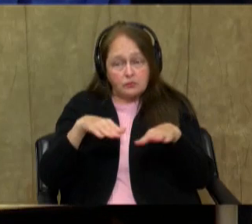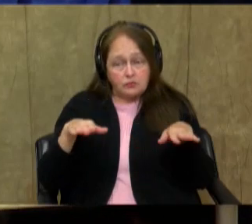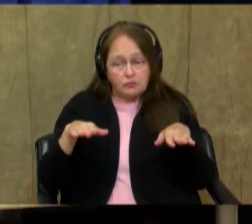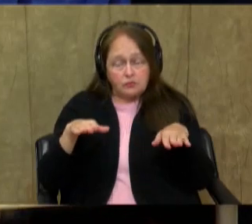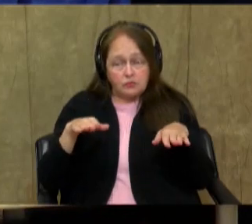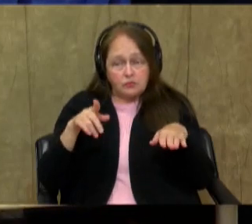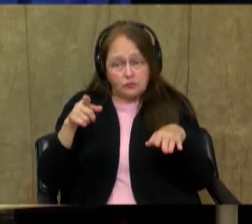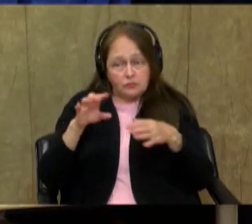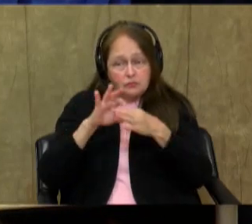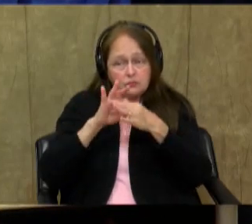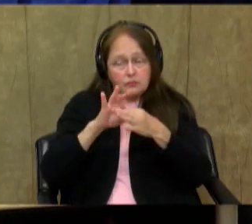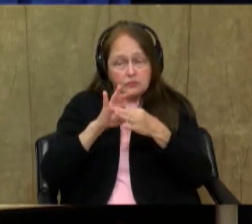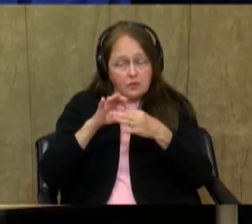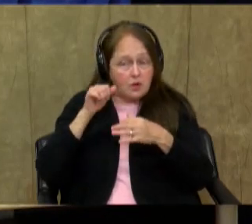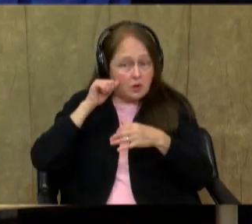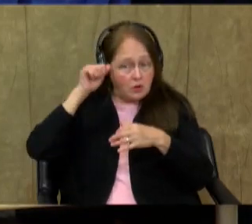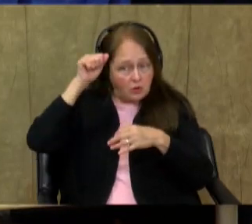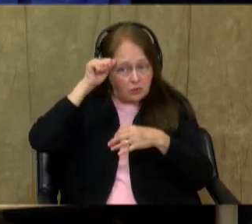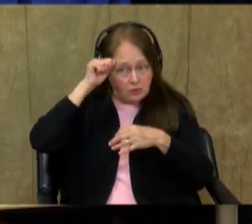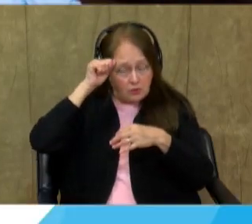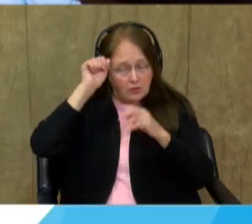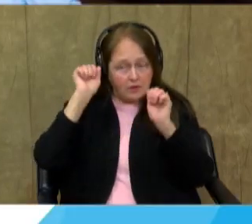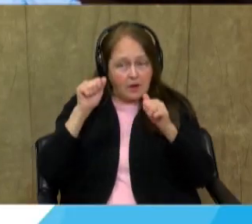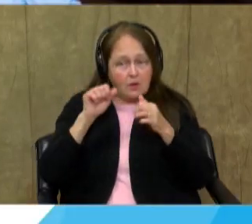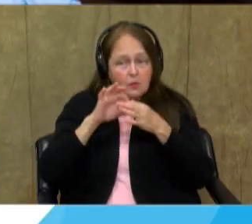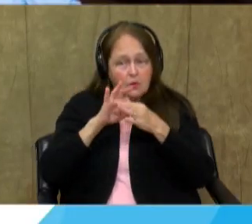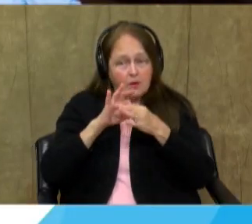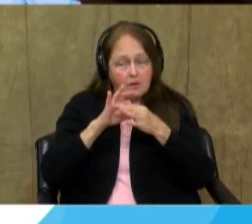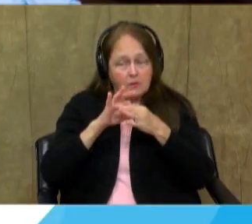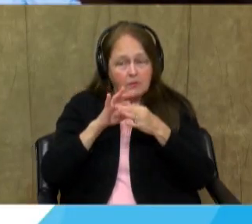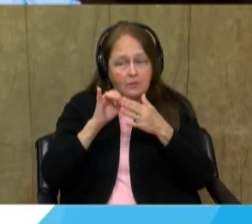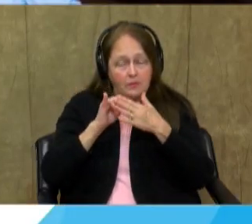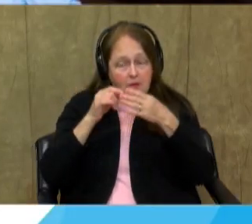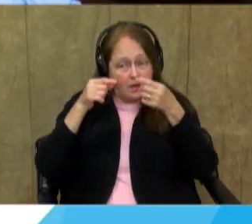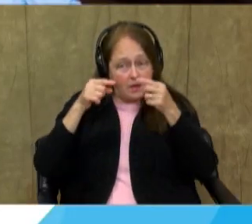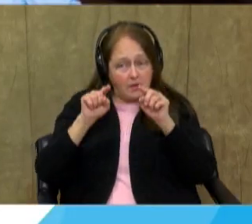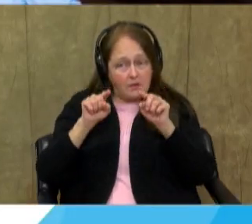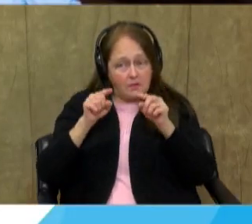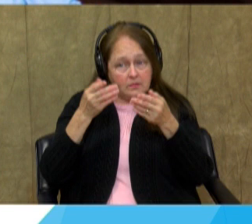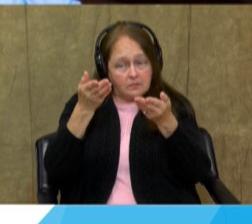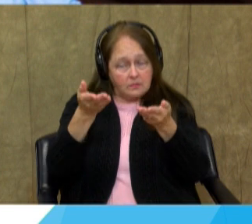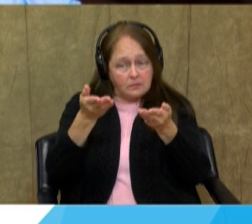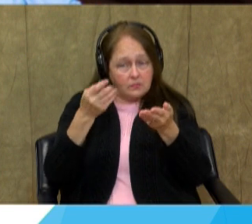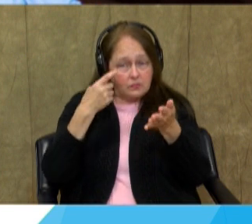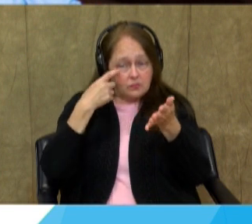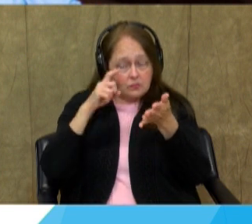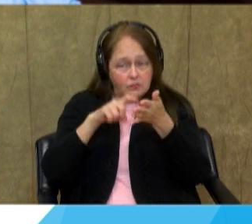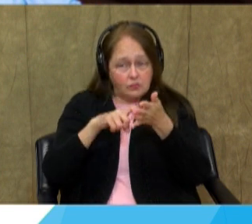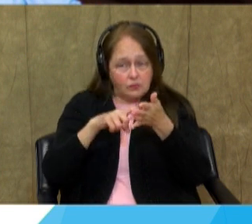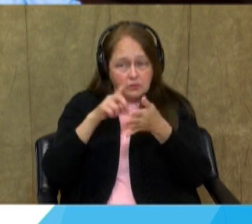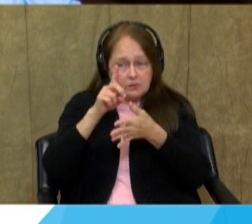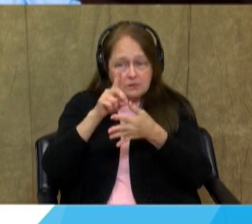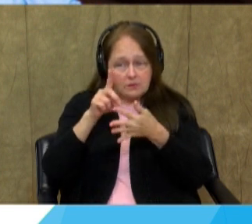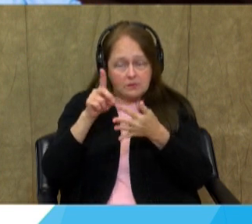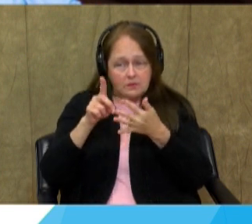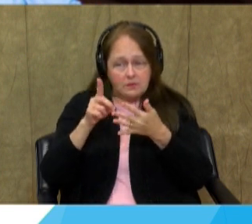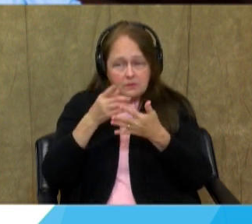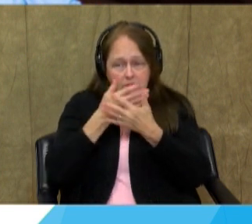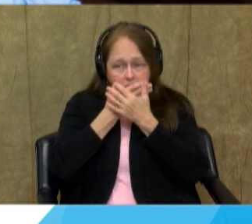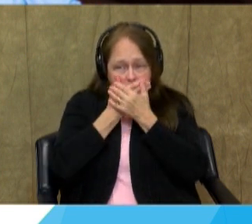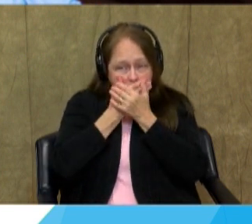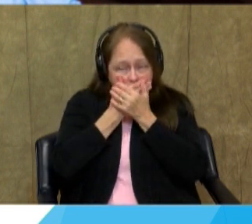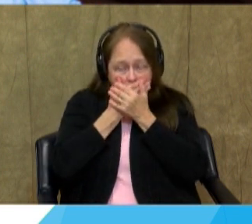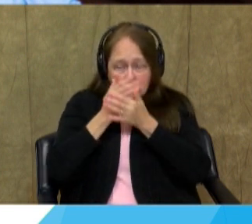you can relate to this. Even adults can relate. There's a lot going on. Notice the details. She's covering her